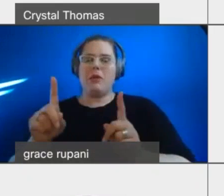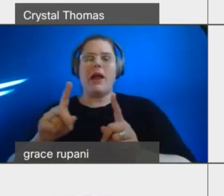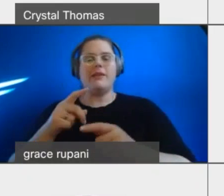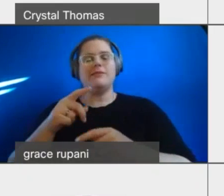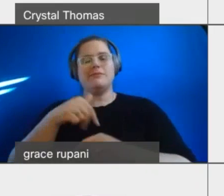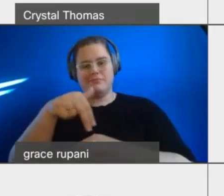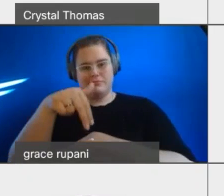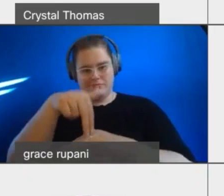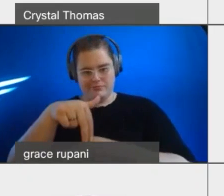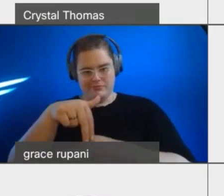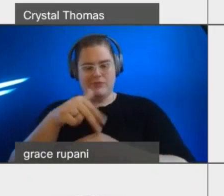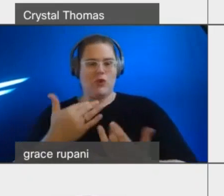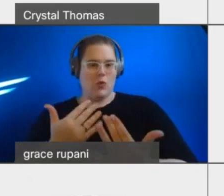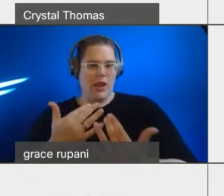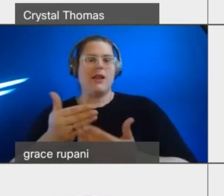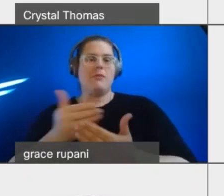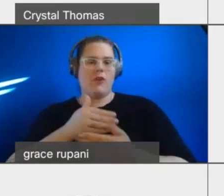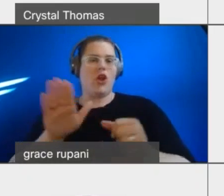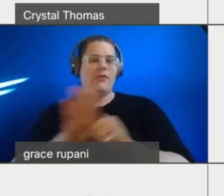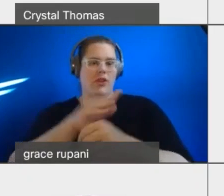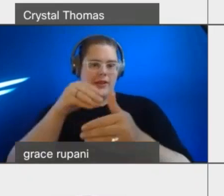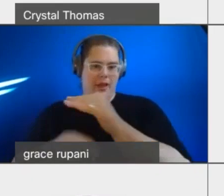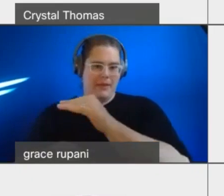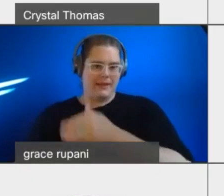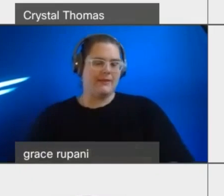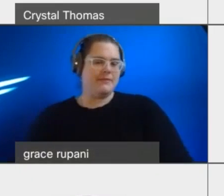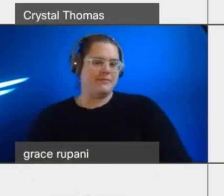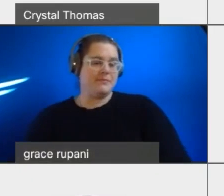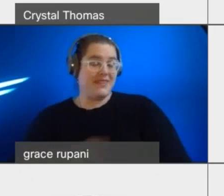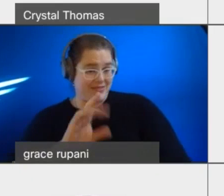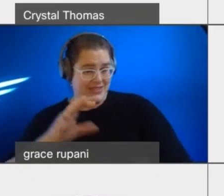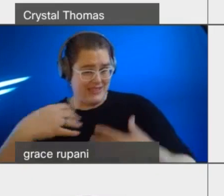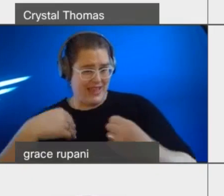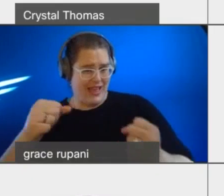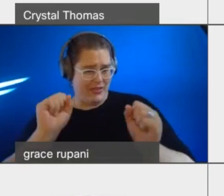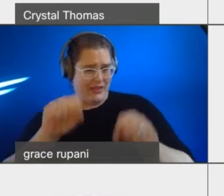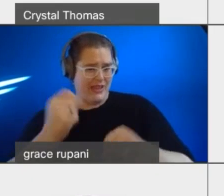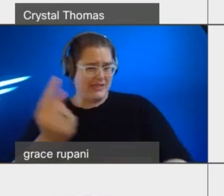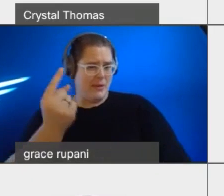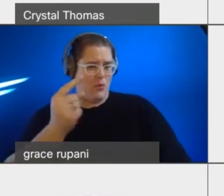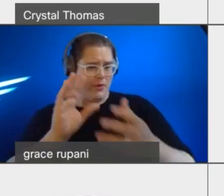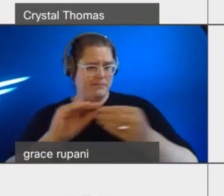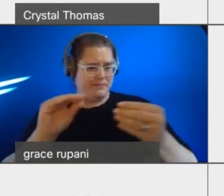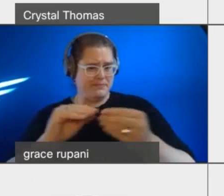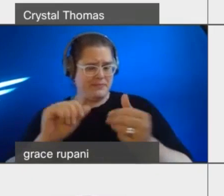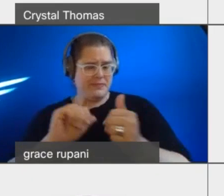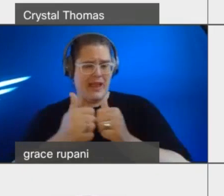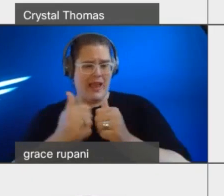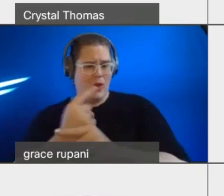in. But if someone from DC Health could speak to how you get an accurate temperature